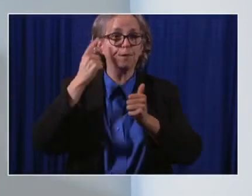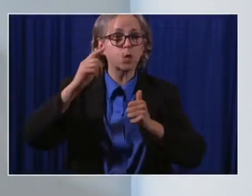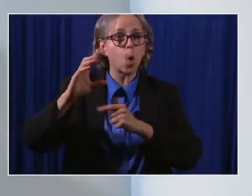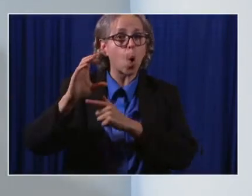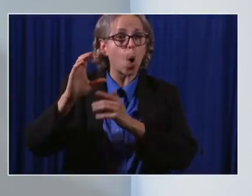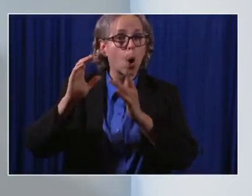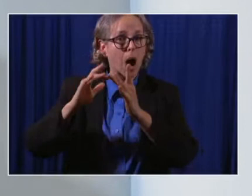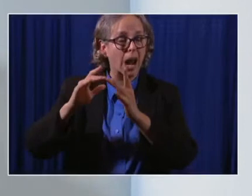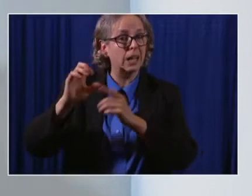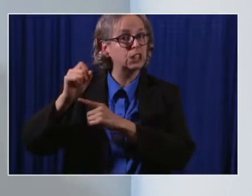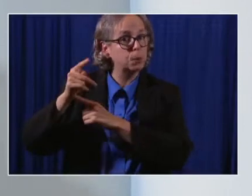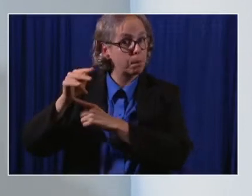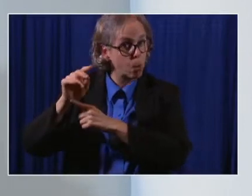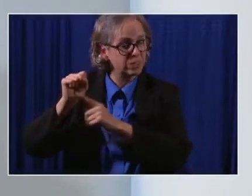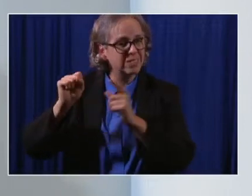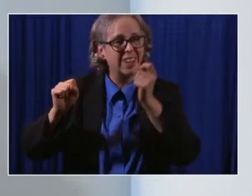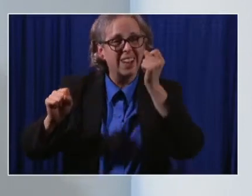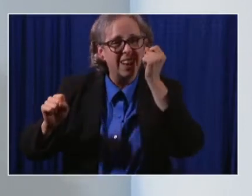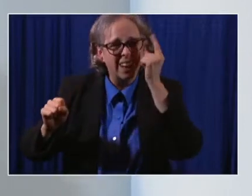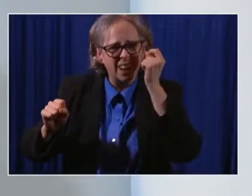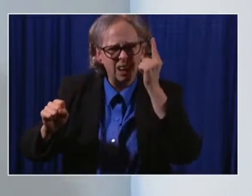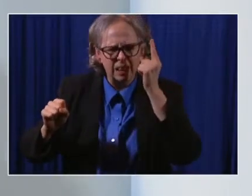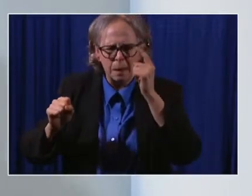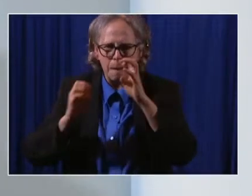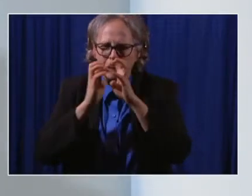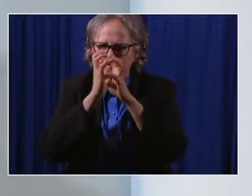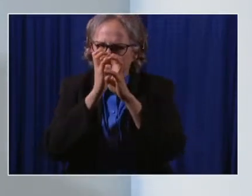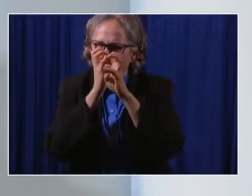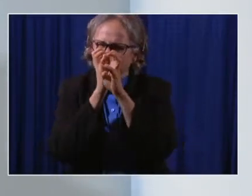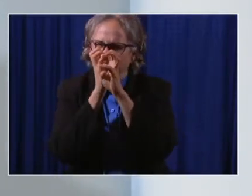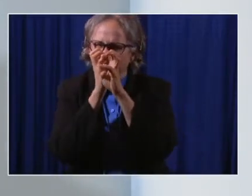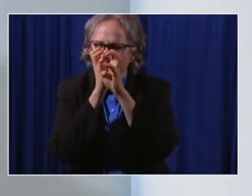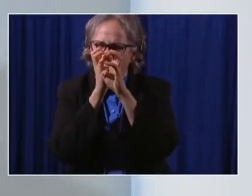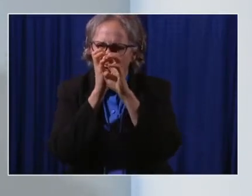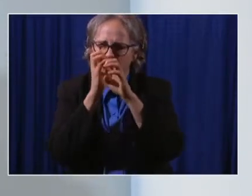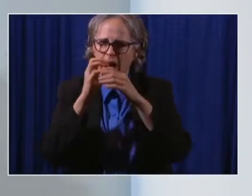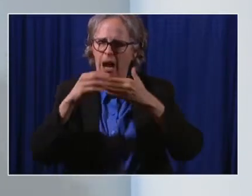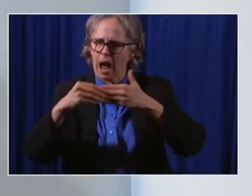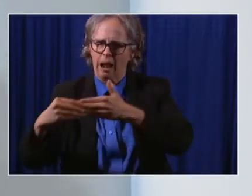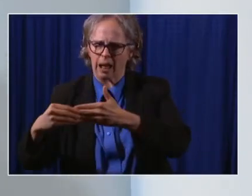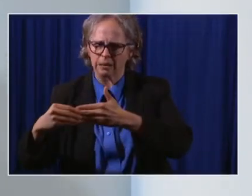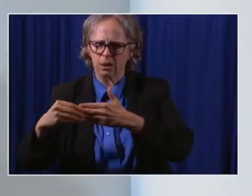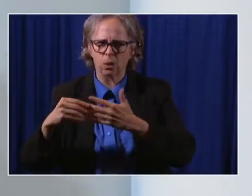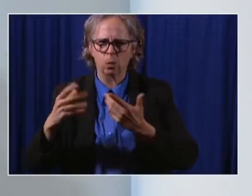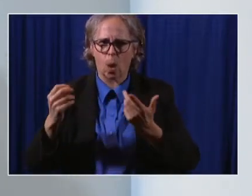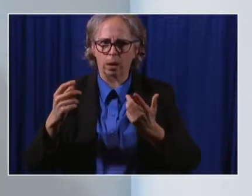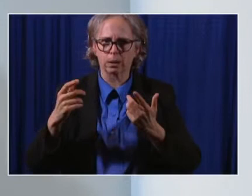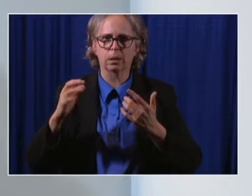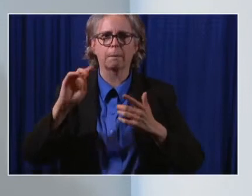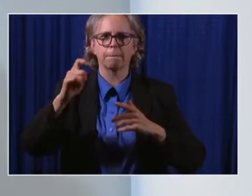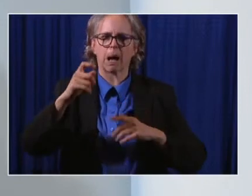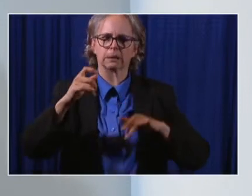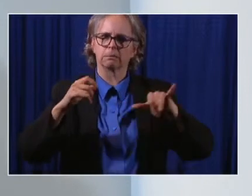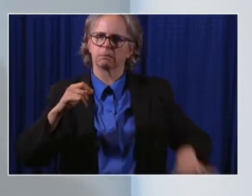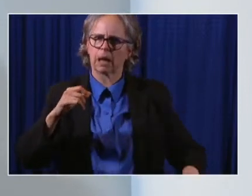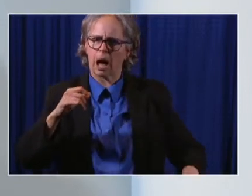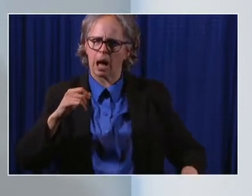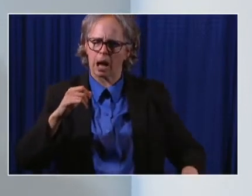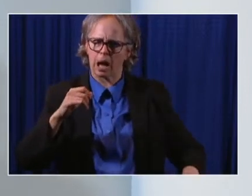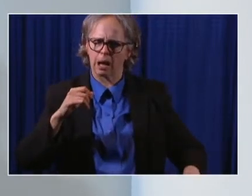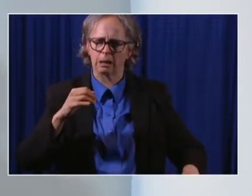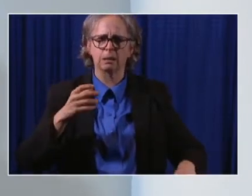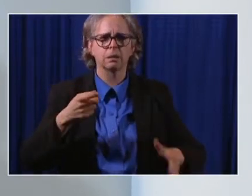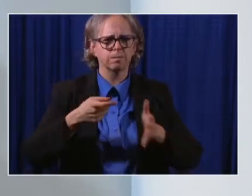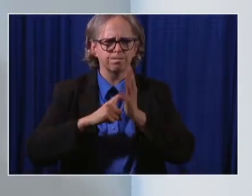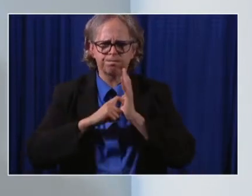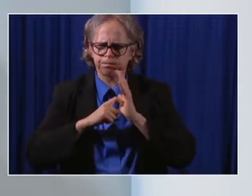very, very strict guidelines that included quarantine period and mandatory testing, and